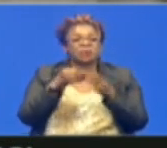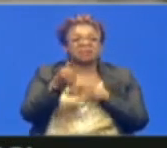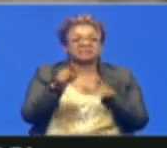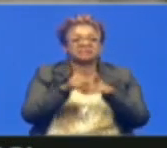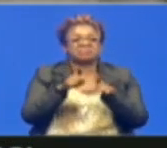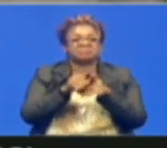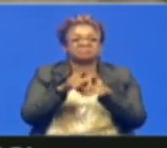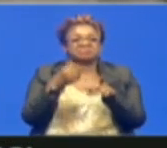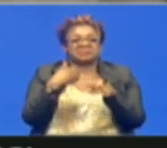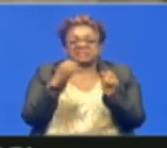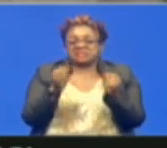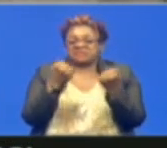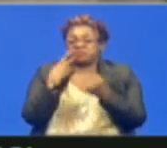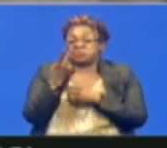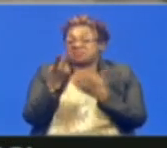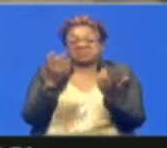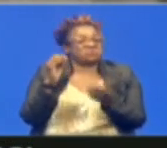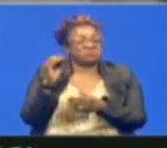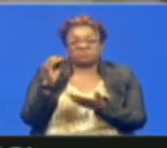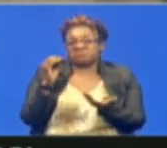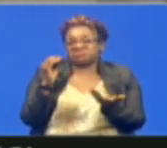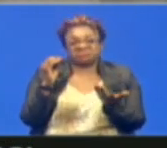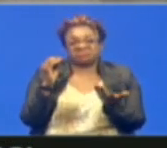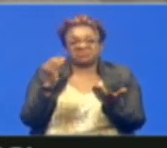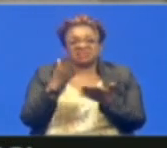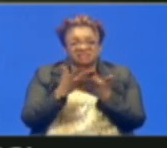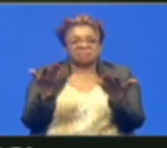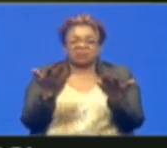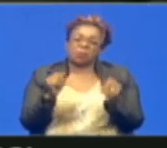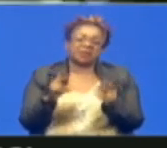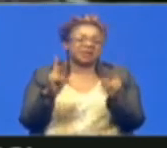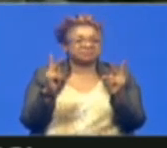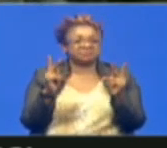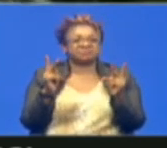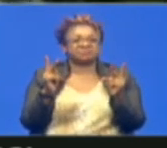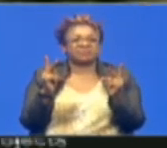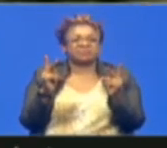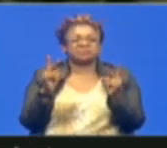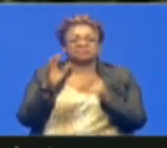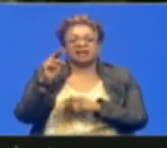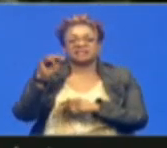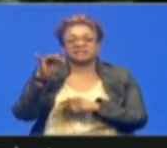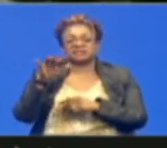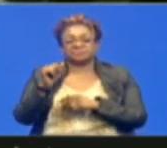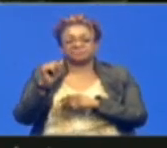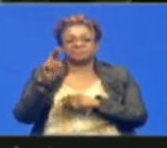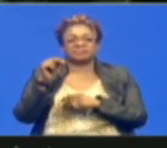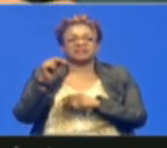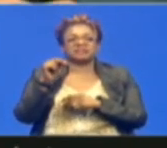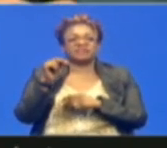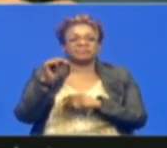si nimesaveiwa 200. So somehow, iko sawa. Anita Nkonge, NTV.